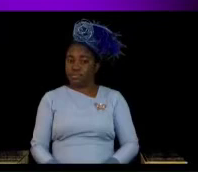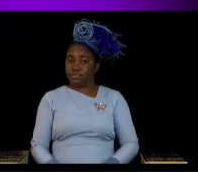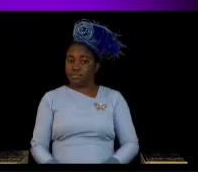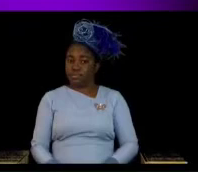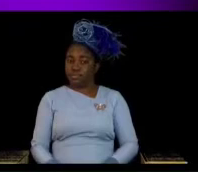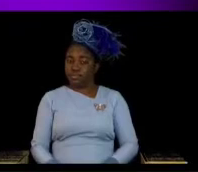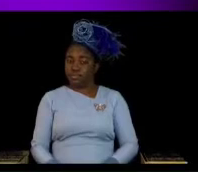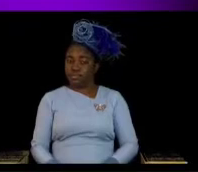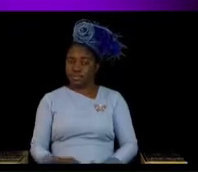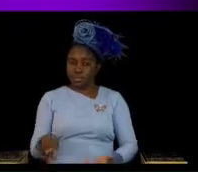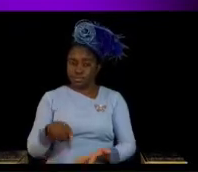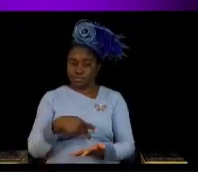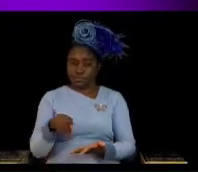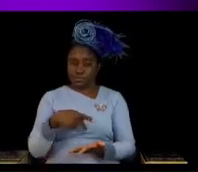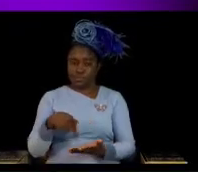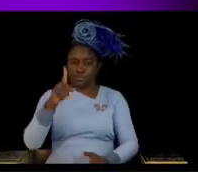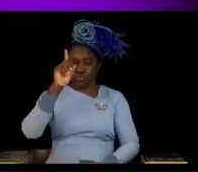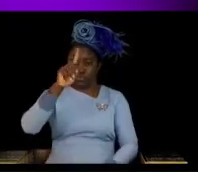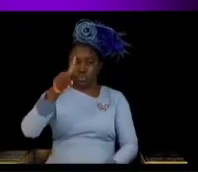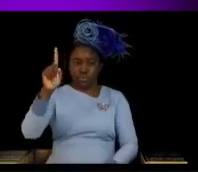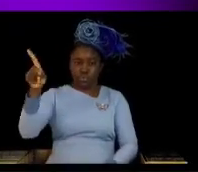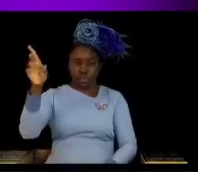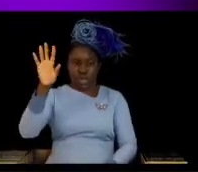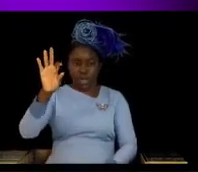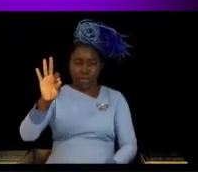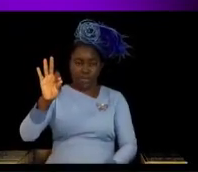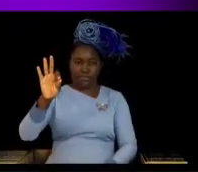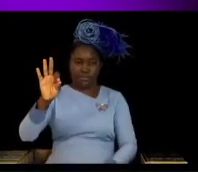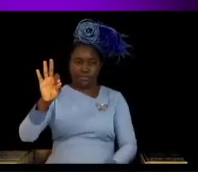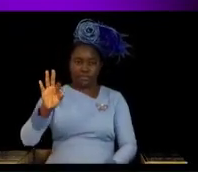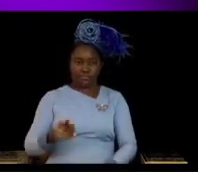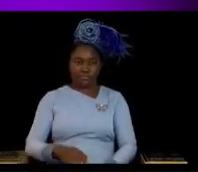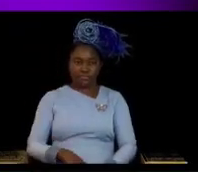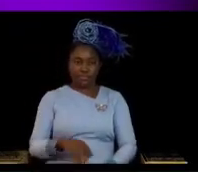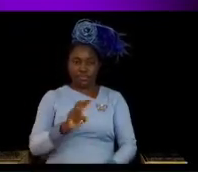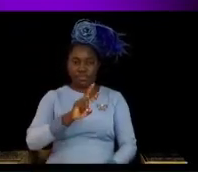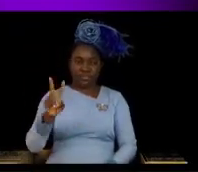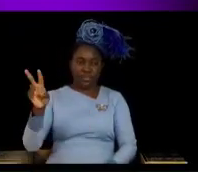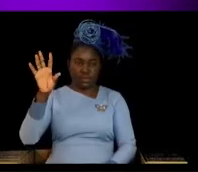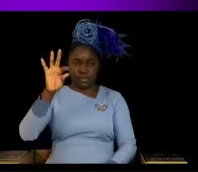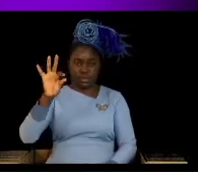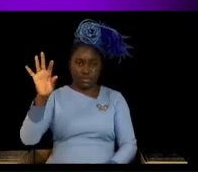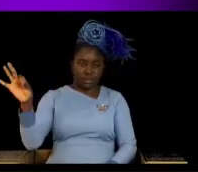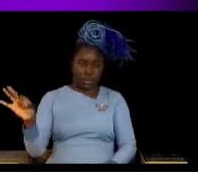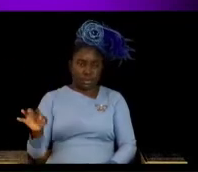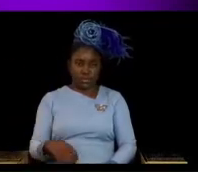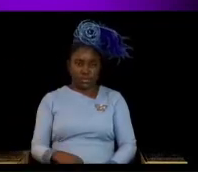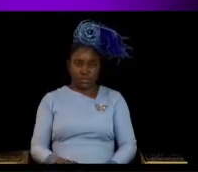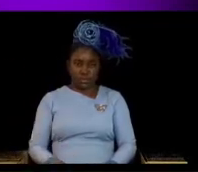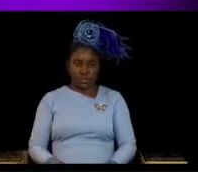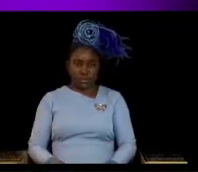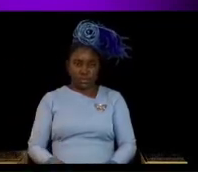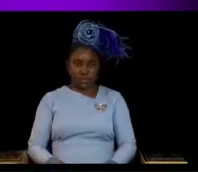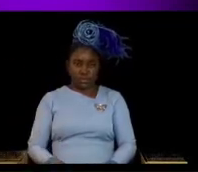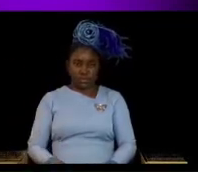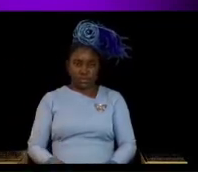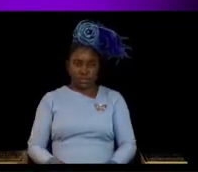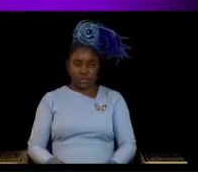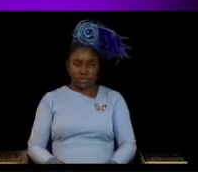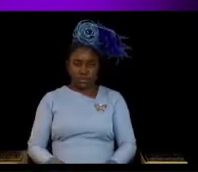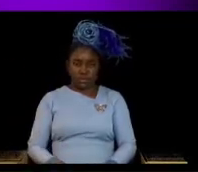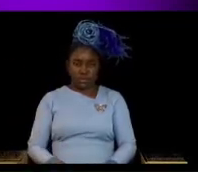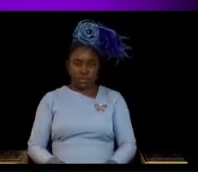Psalm 119. Orin Dafidi kokandin ni ogofa. Verse 99. Ese kokandin ni